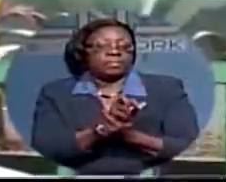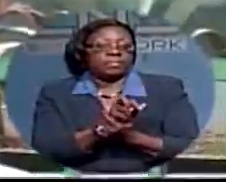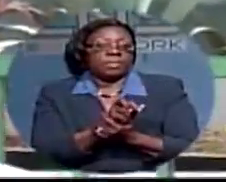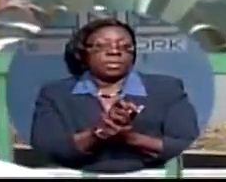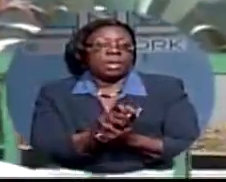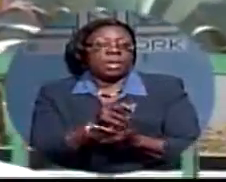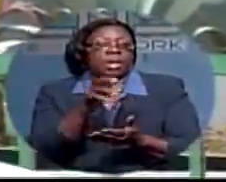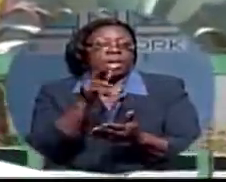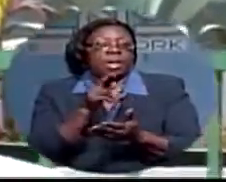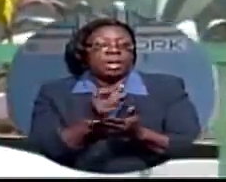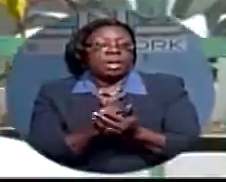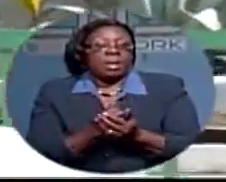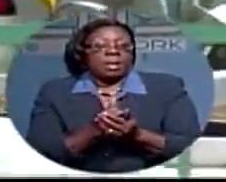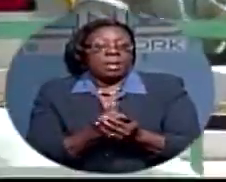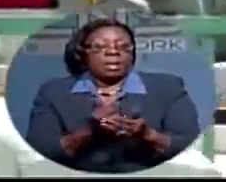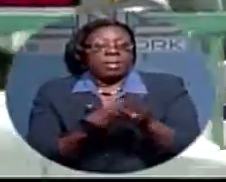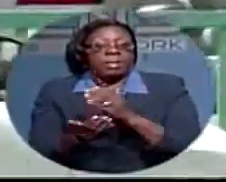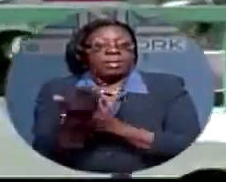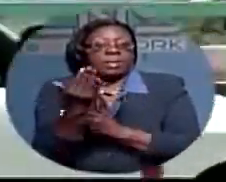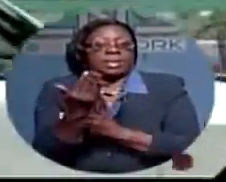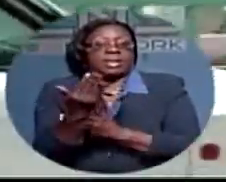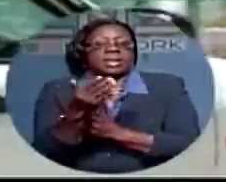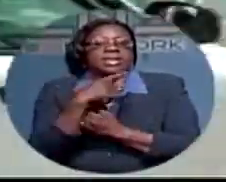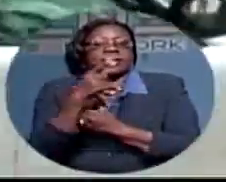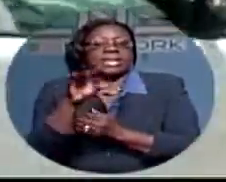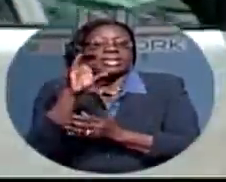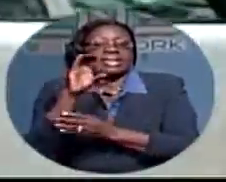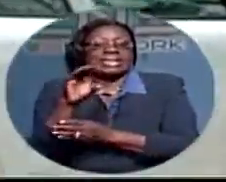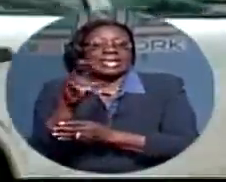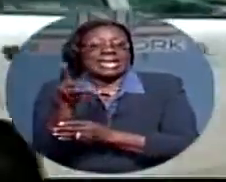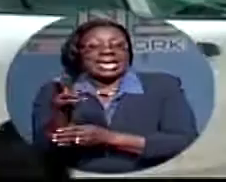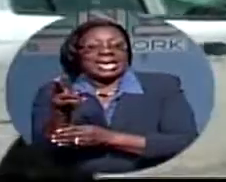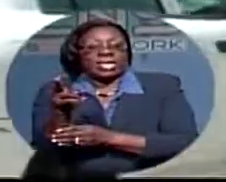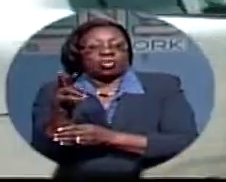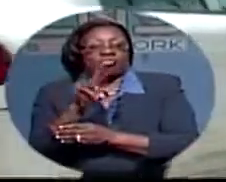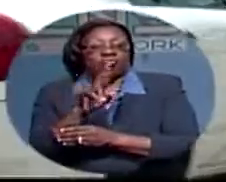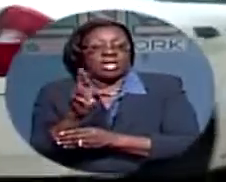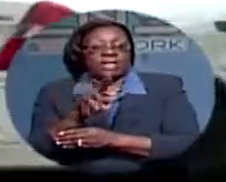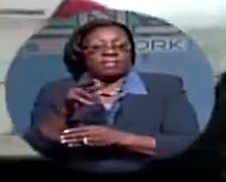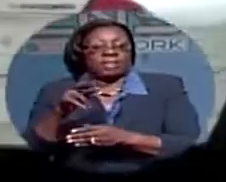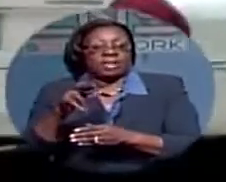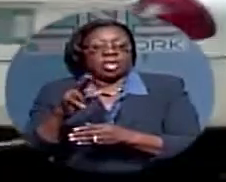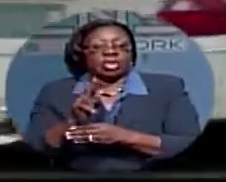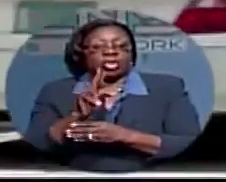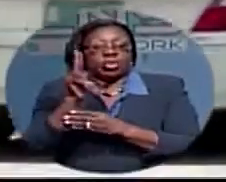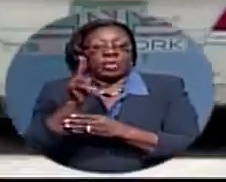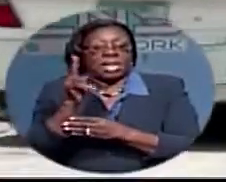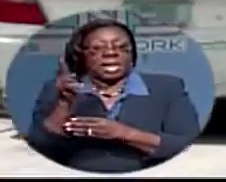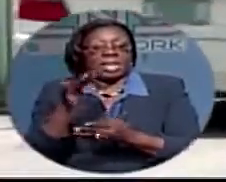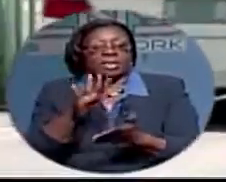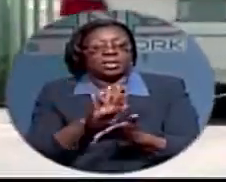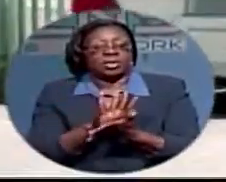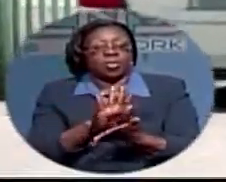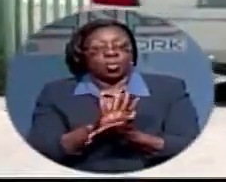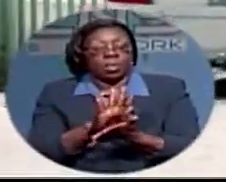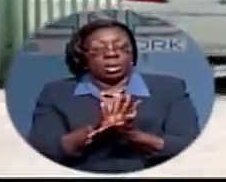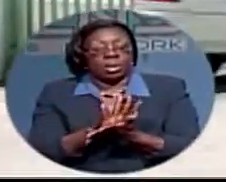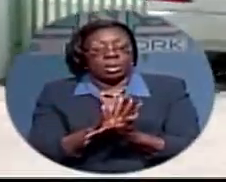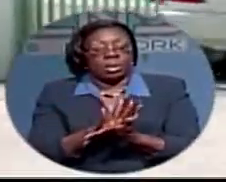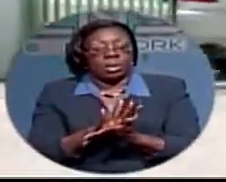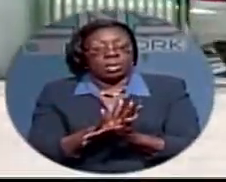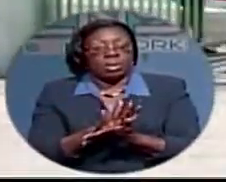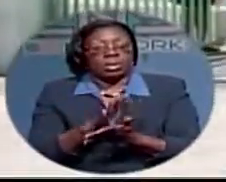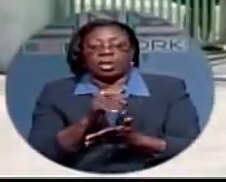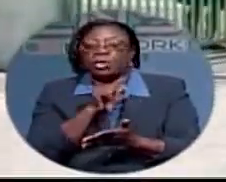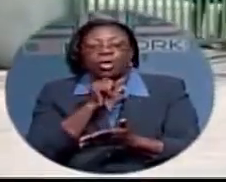Well, reports reaching our newsroom this morning indicate that C.H. Reeves Junior High School teachers were on strike today. When we arrived at the school, we